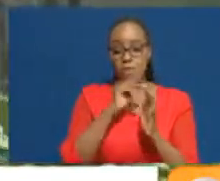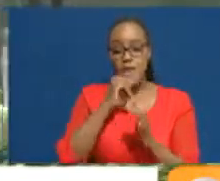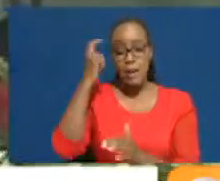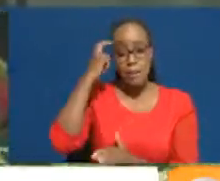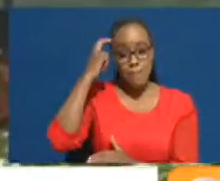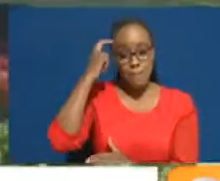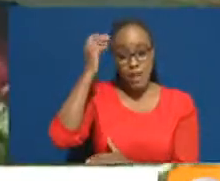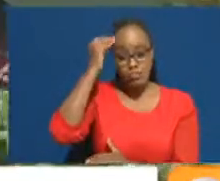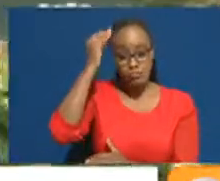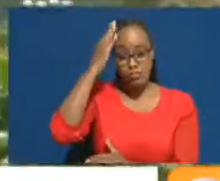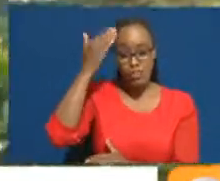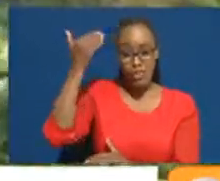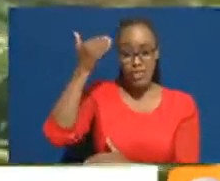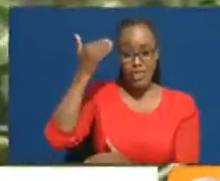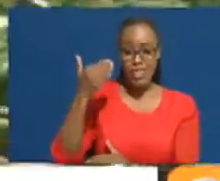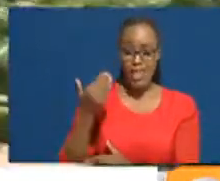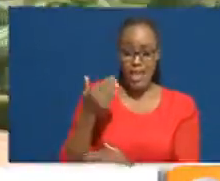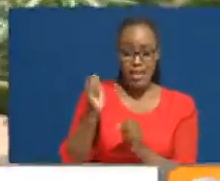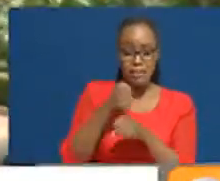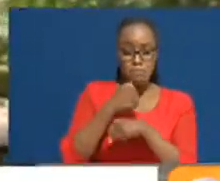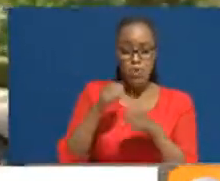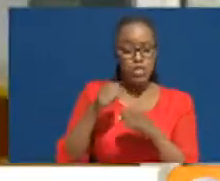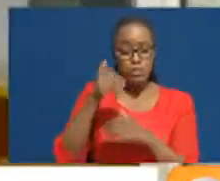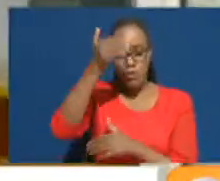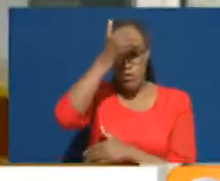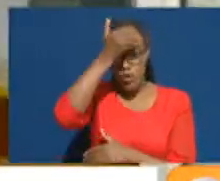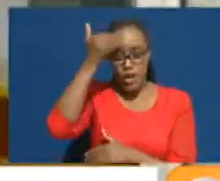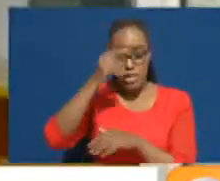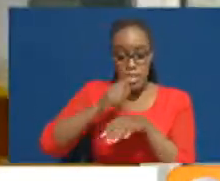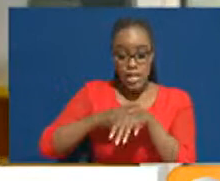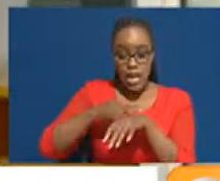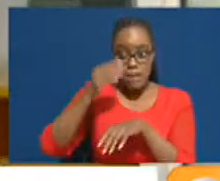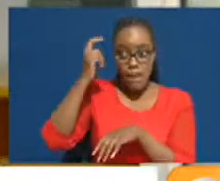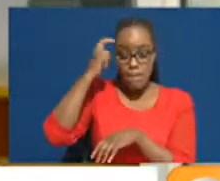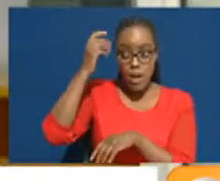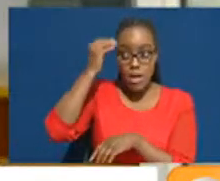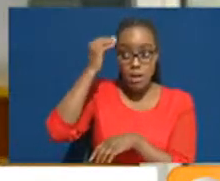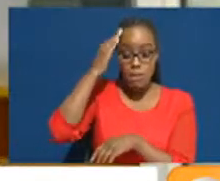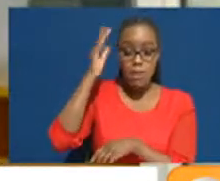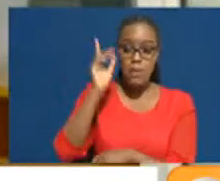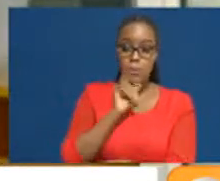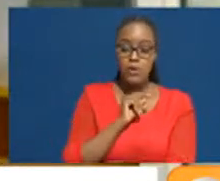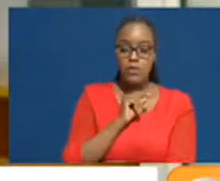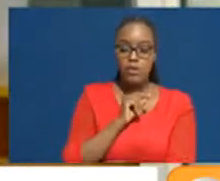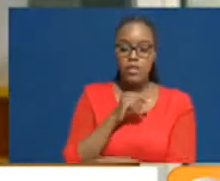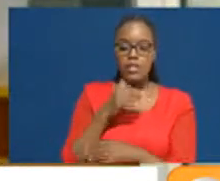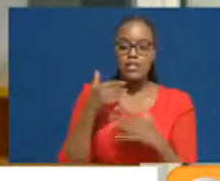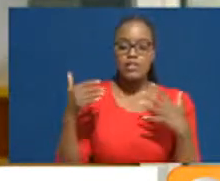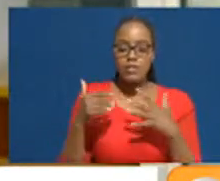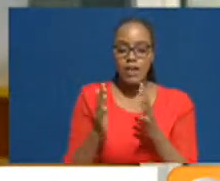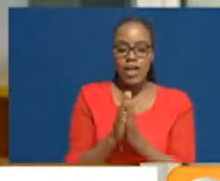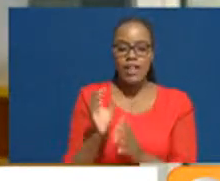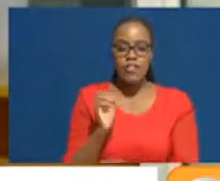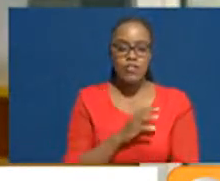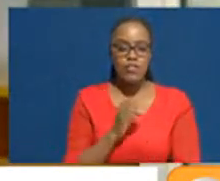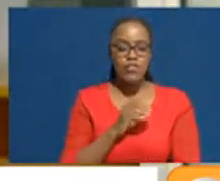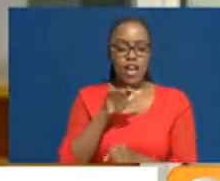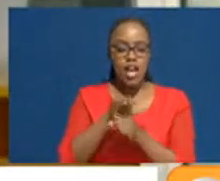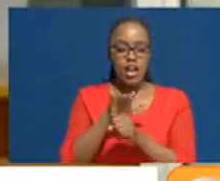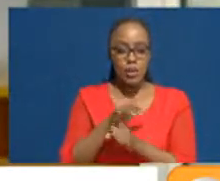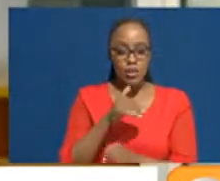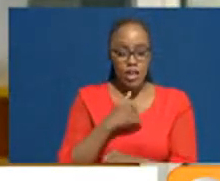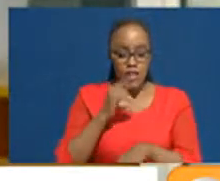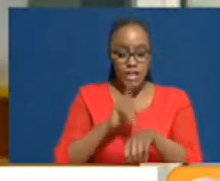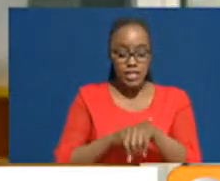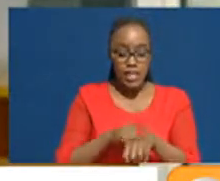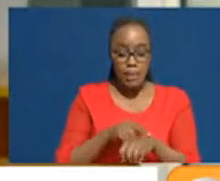mind. And once it has been imprinted in someone's mind, one reacts with horror and fear. And the